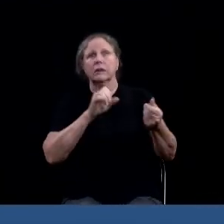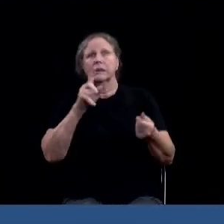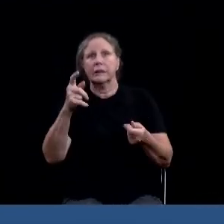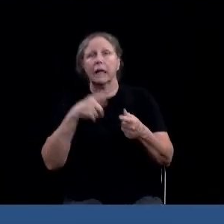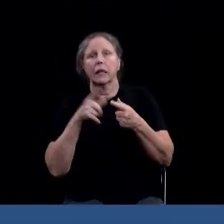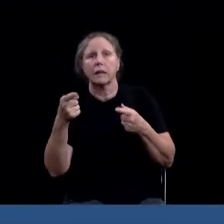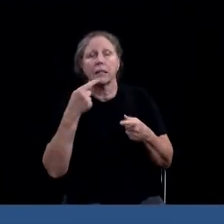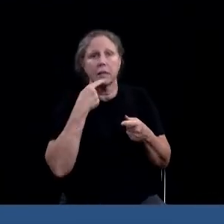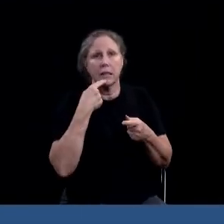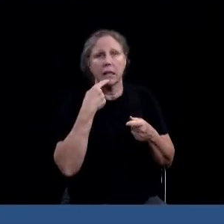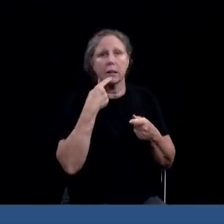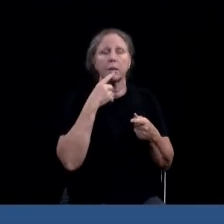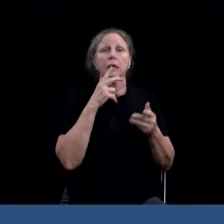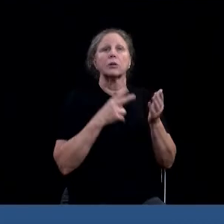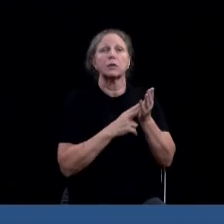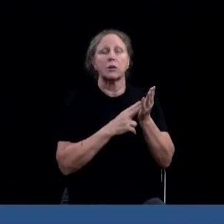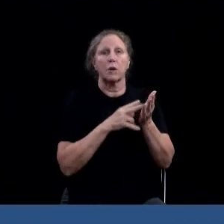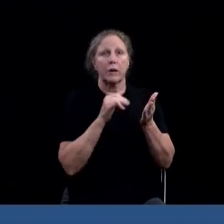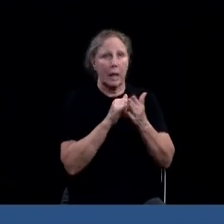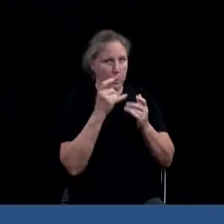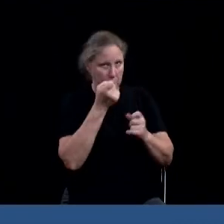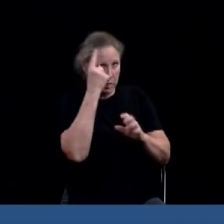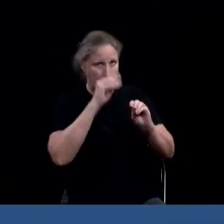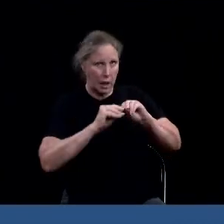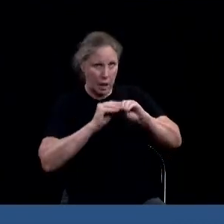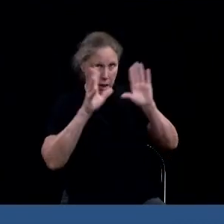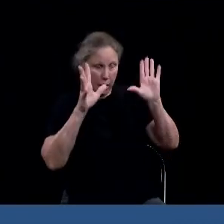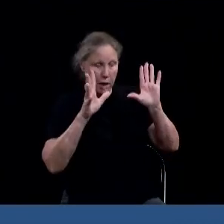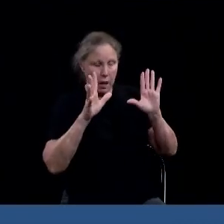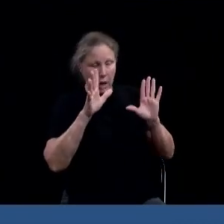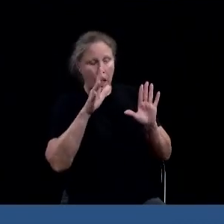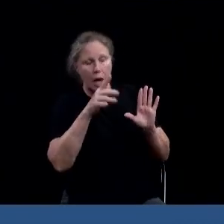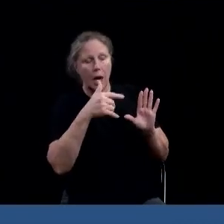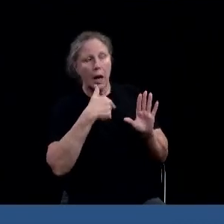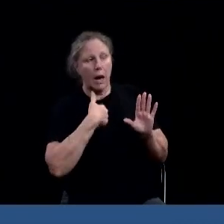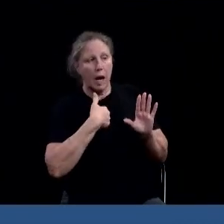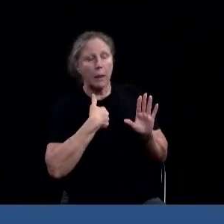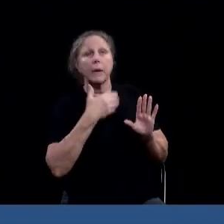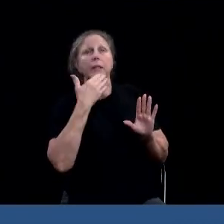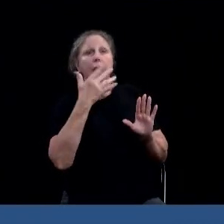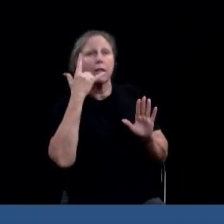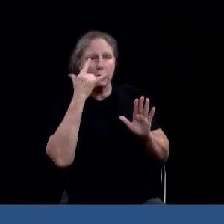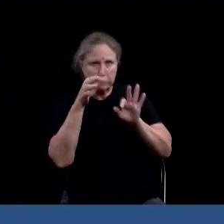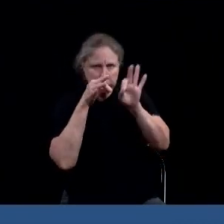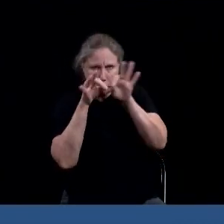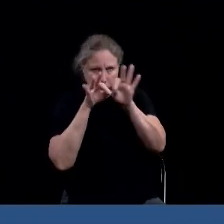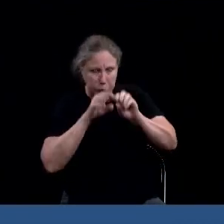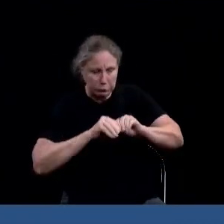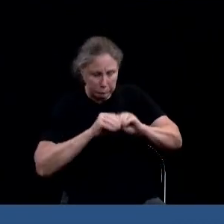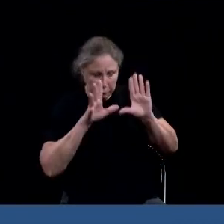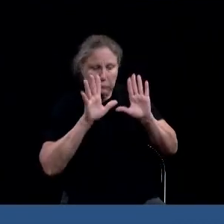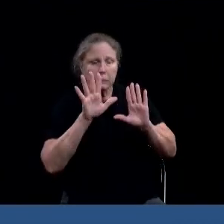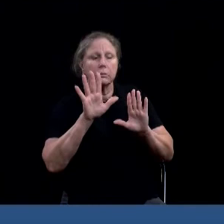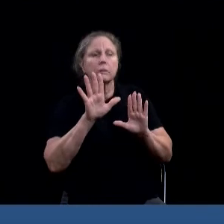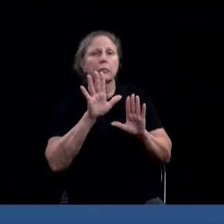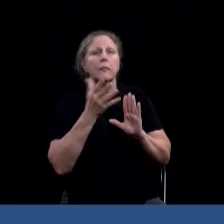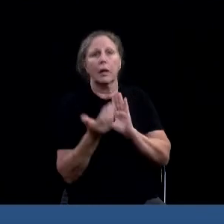no, I'm thank you for that clarification. Again, Sure thing. And just so y'all know,